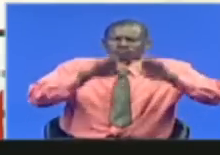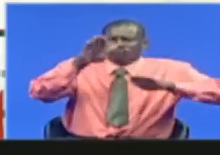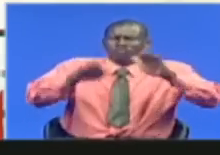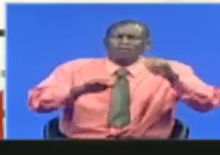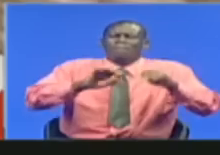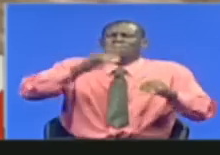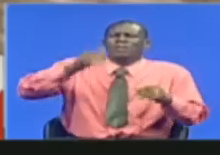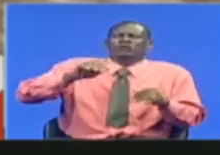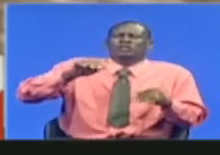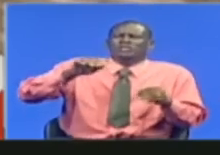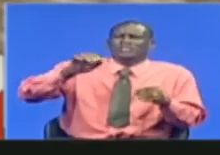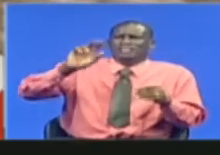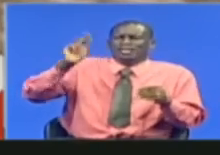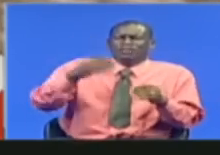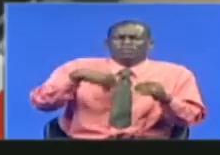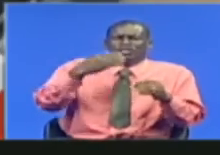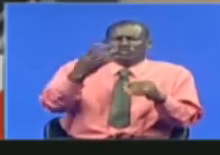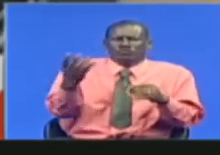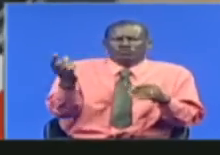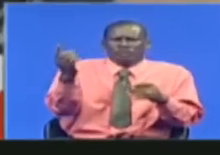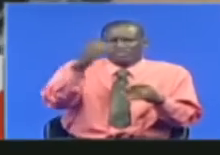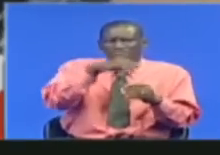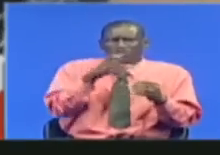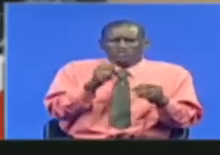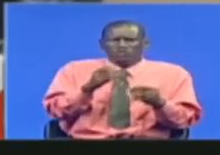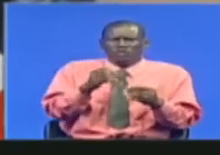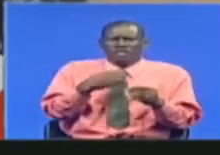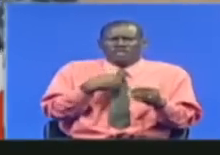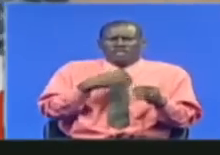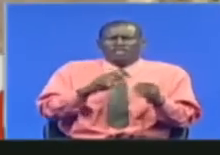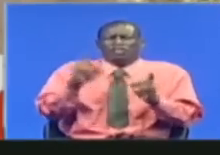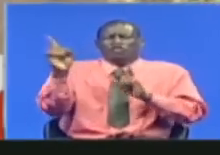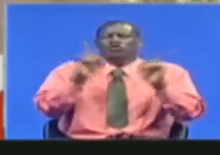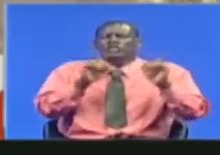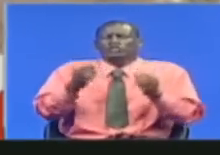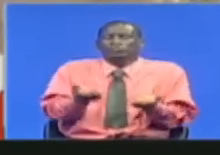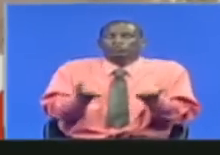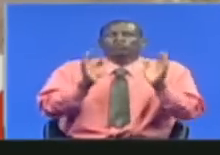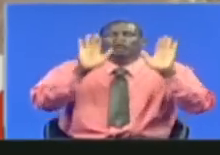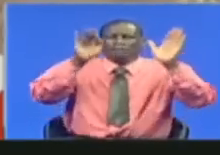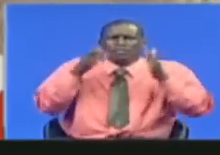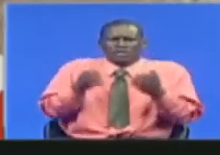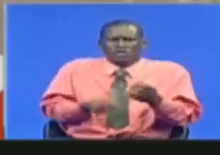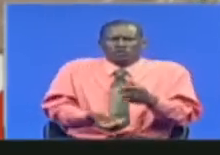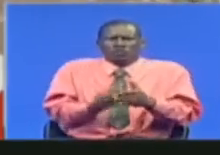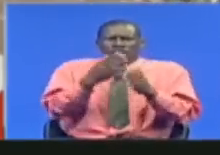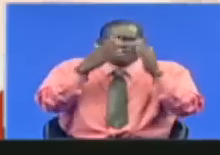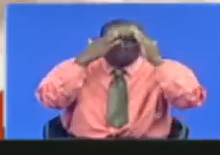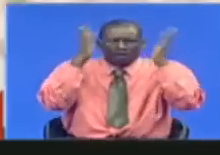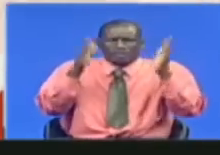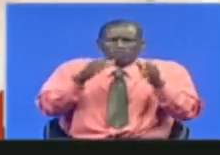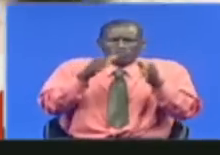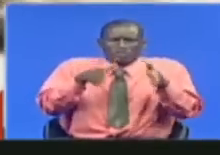other tourism stakeholders have undertaken the Seven Summits Africa Tourism Promotion Campaign to increase awareness on the adventurous nature